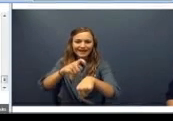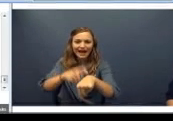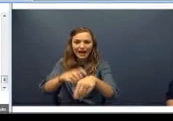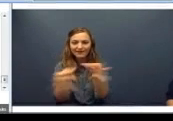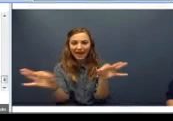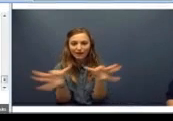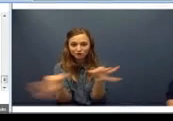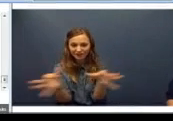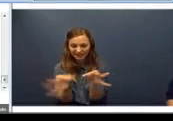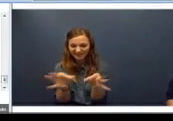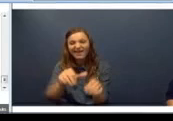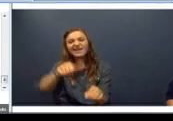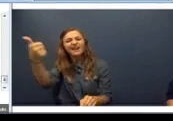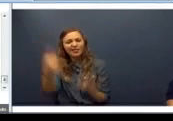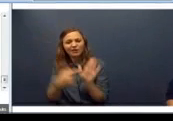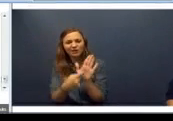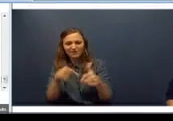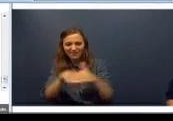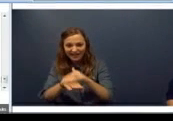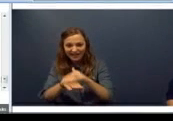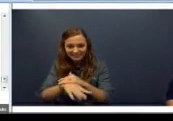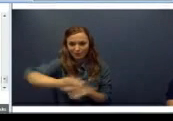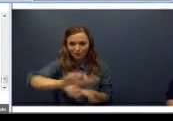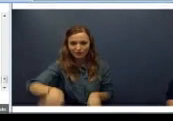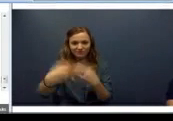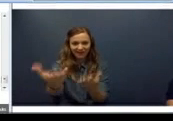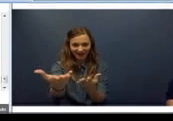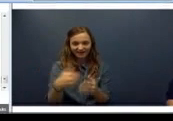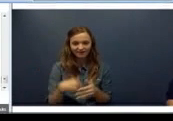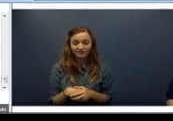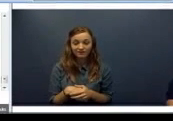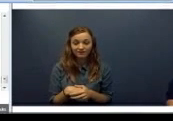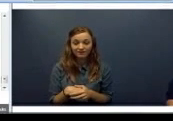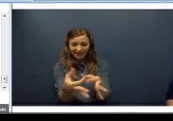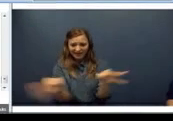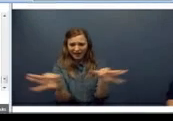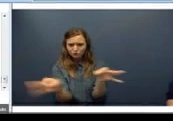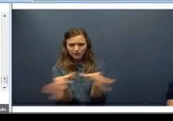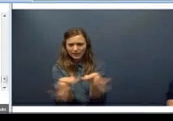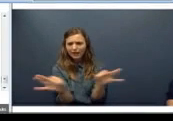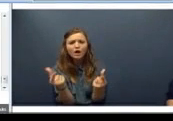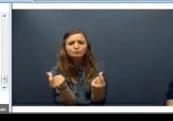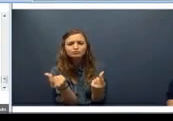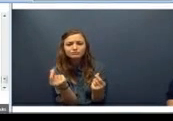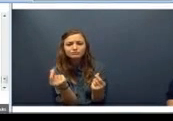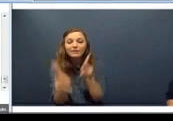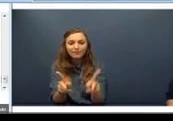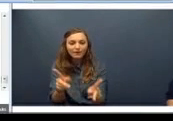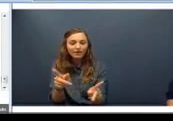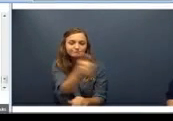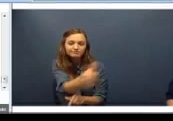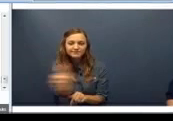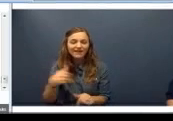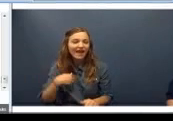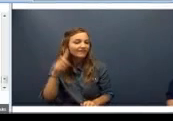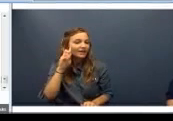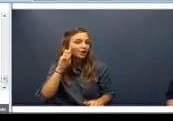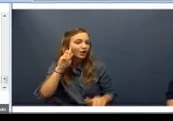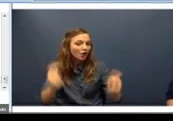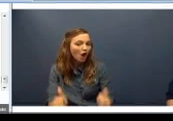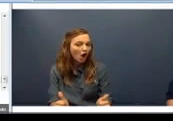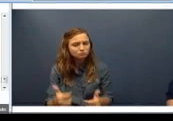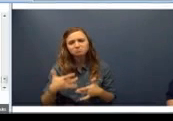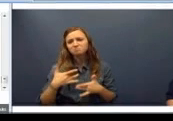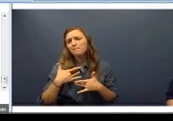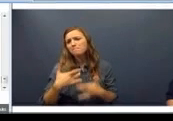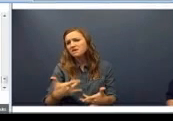another example of access we provide, and this is captioning. This is for people that may have